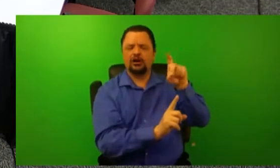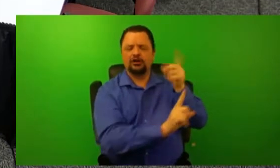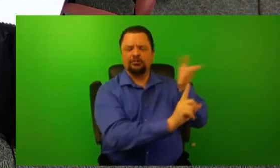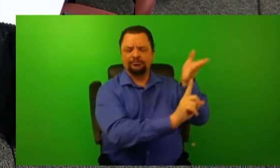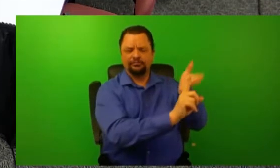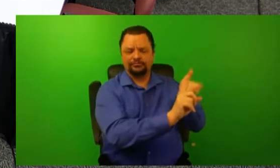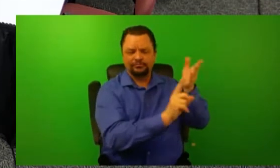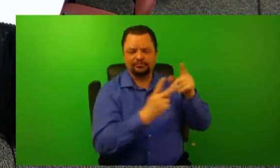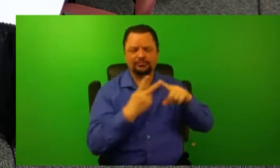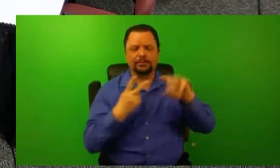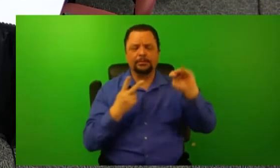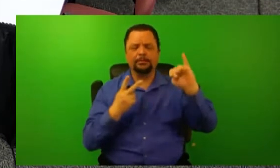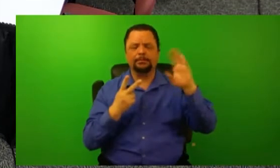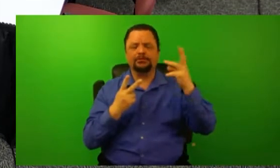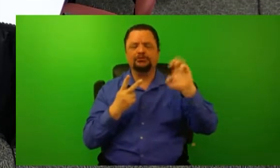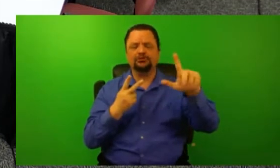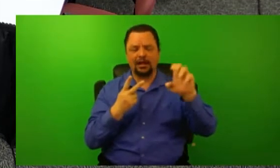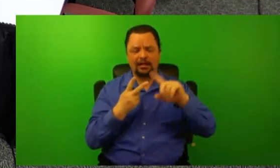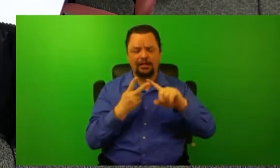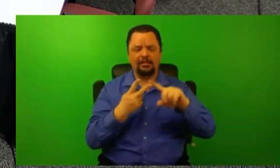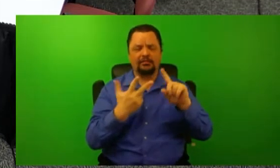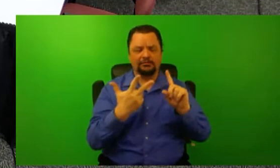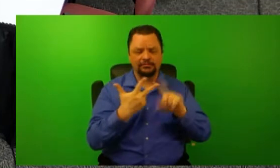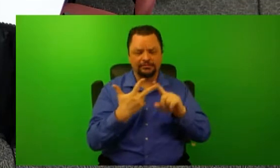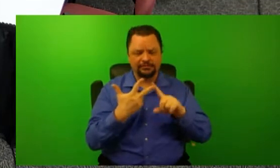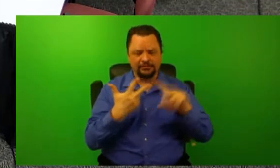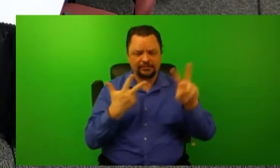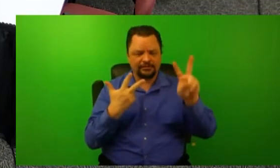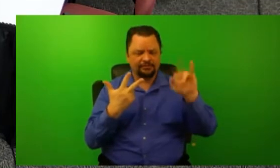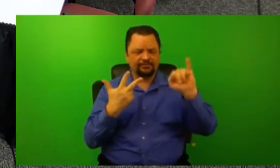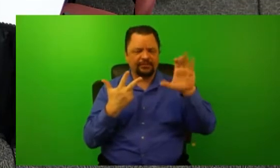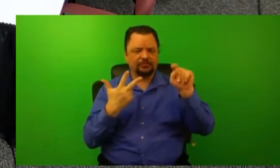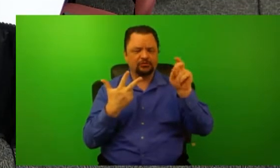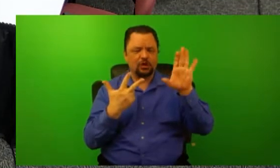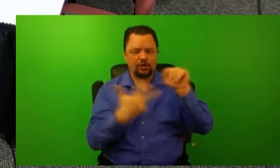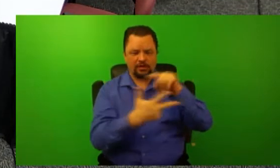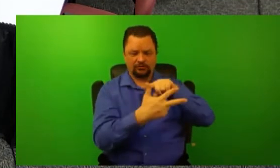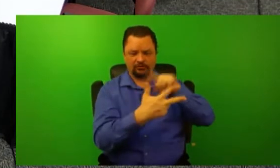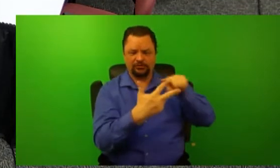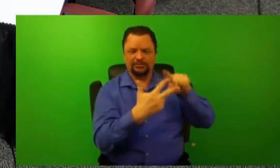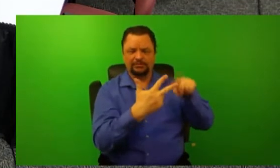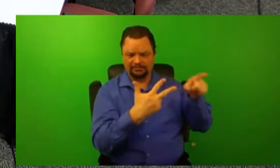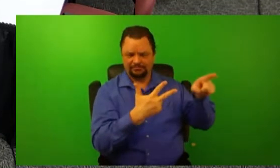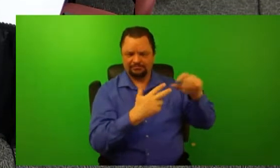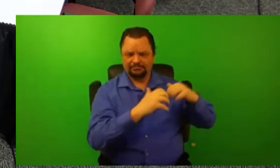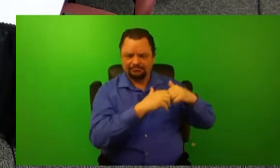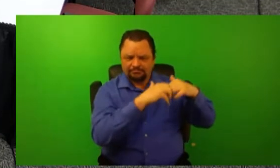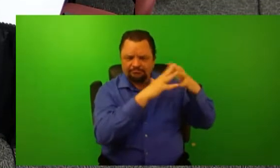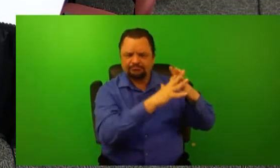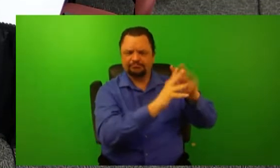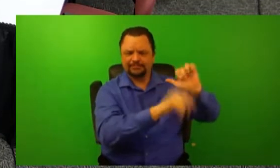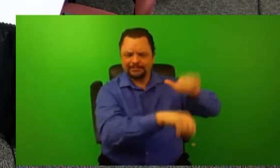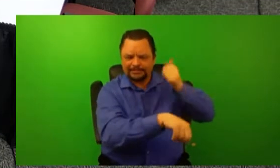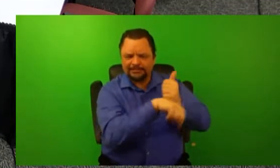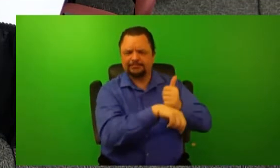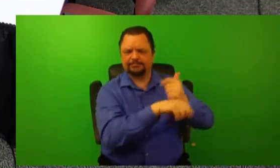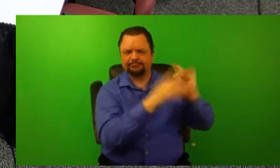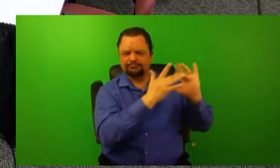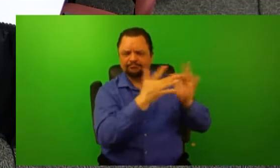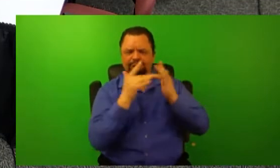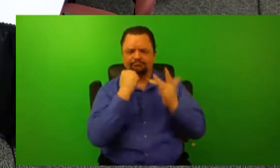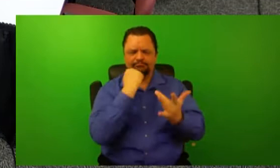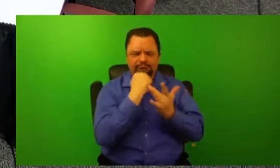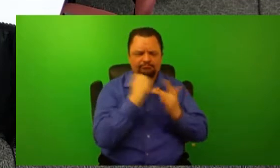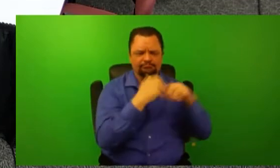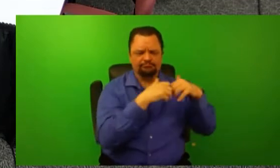for their help in getting this meeting together. So, and I'm going to rely on somebody to